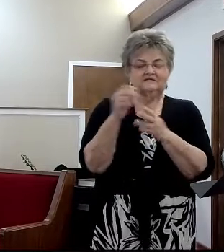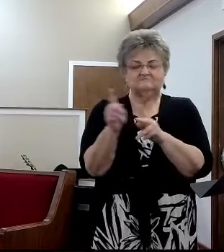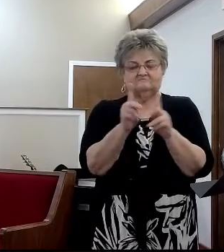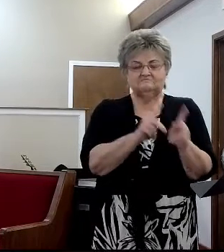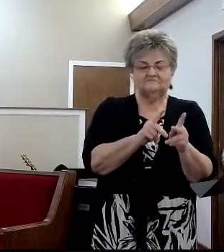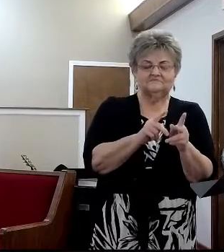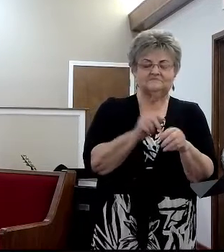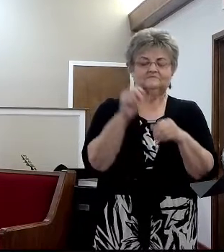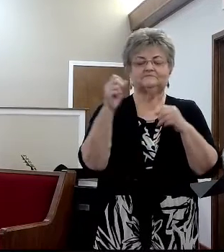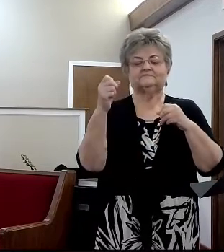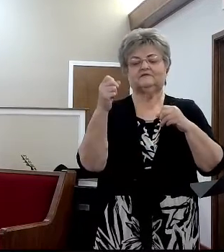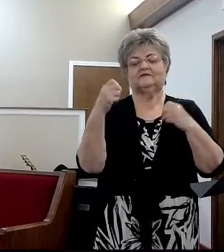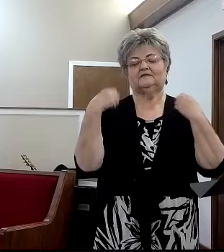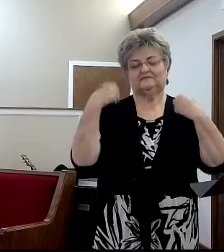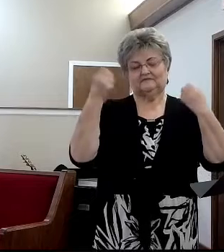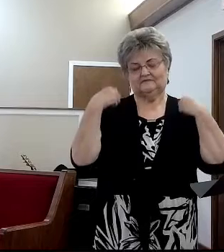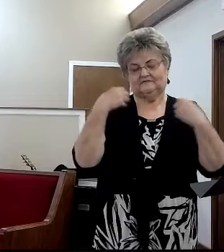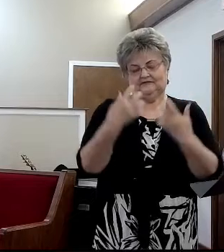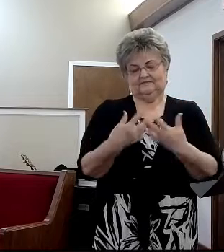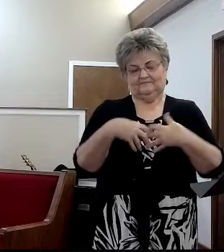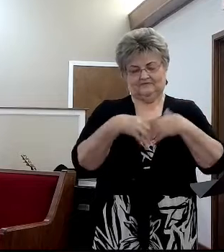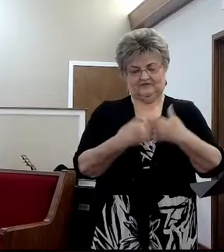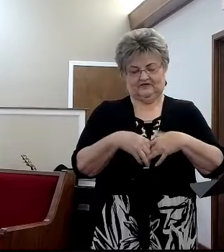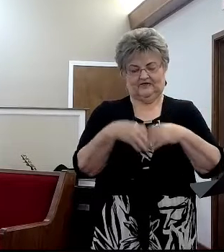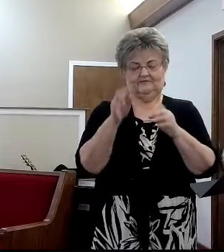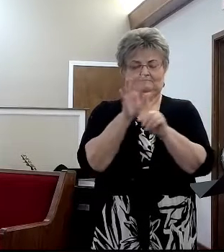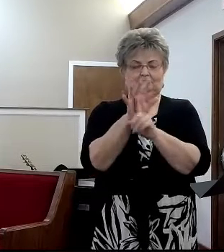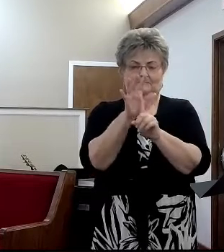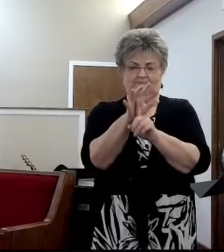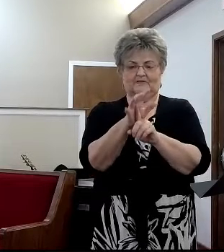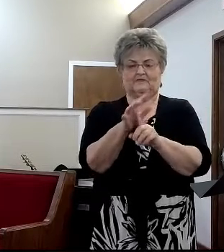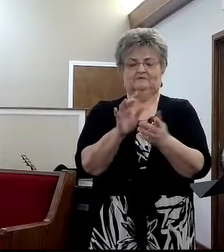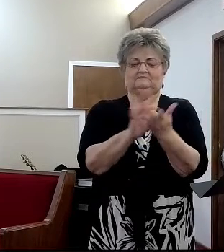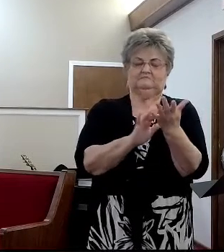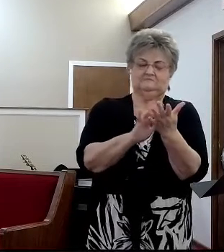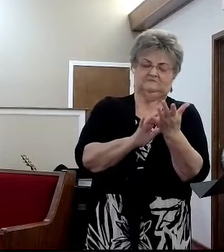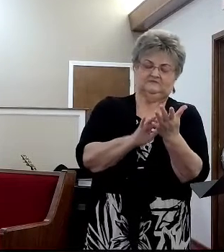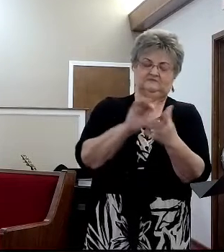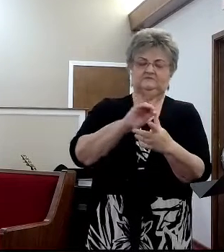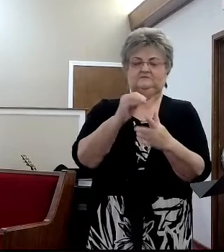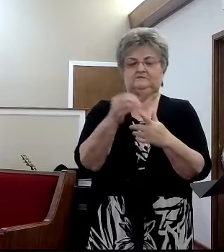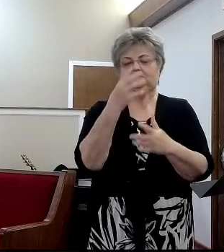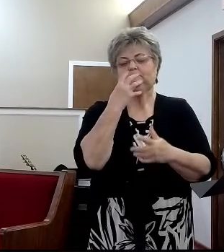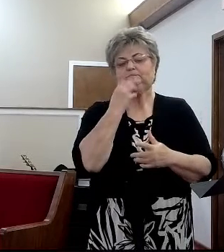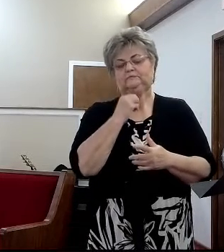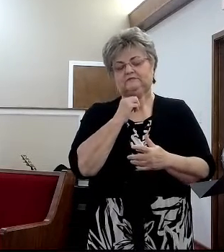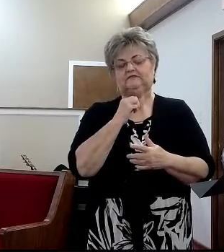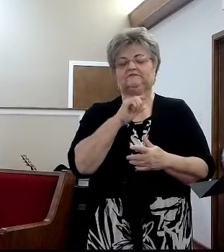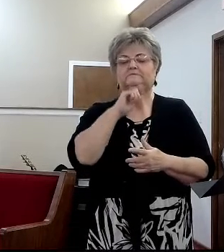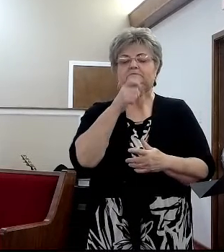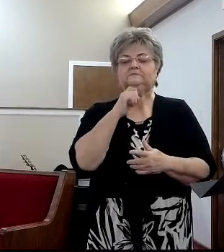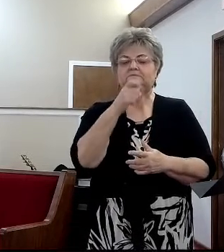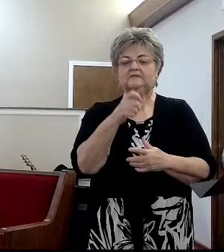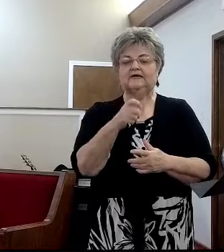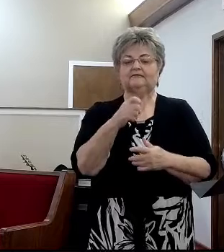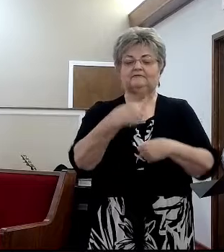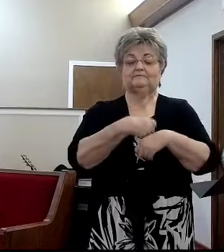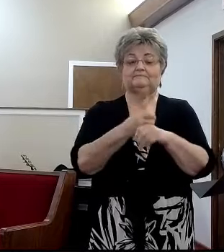the new popular pill, or some precious metal that you can buy into now and it's going to make you a fortune in the future.